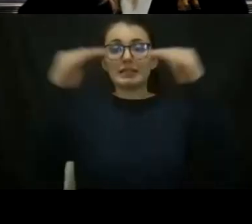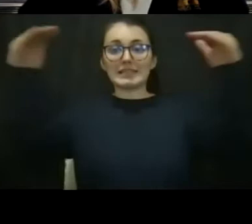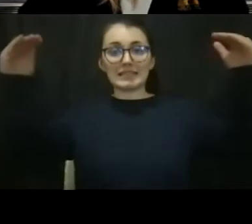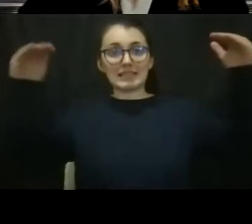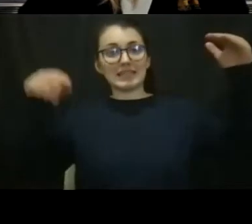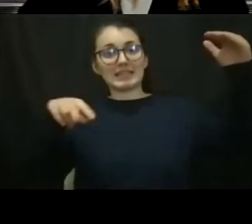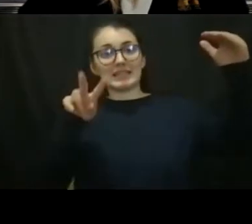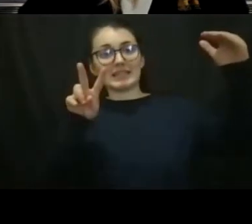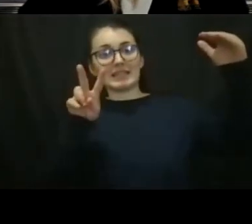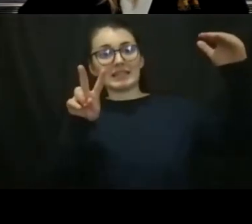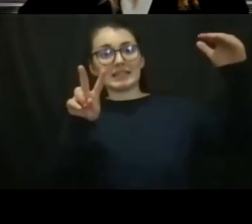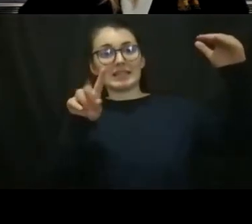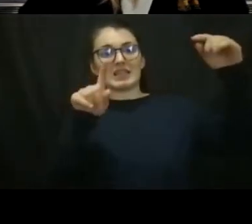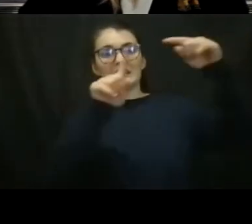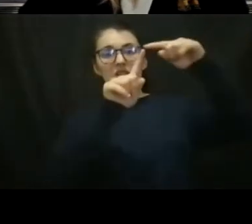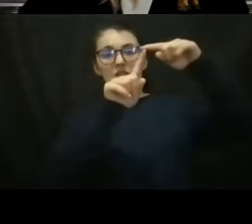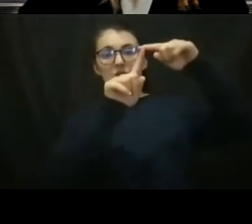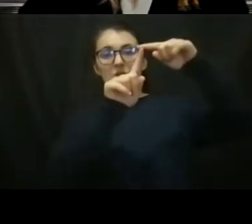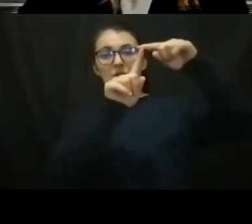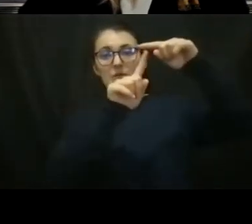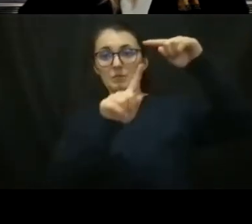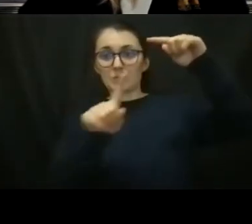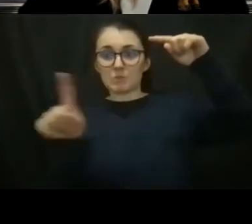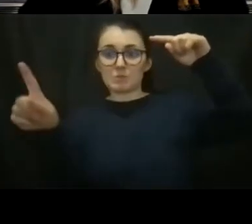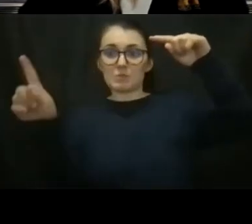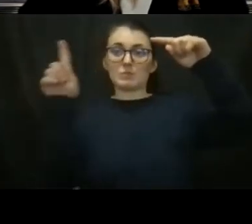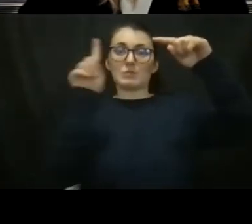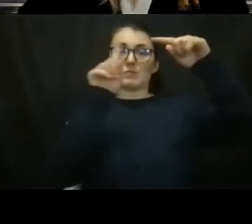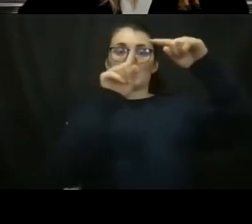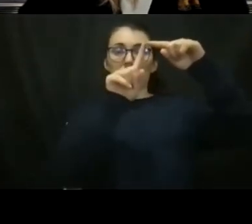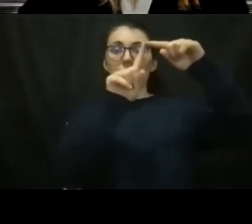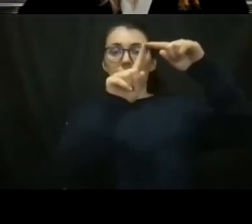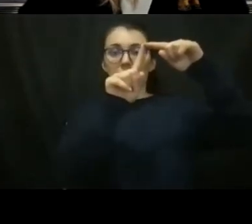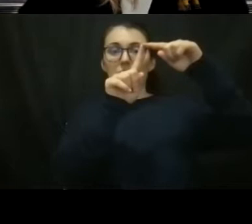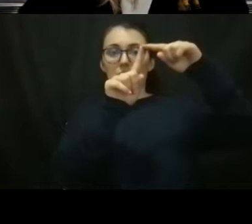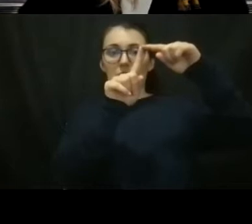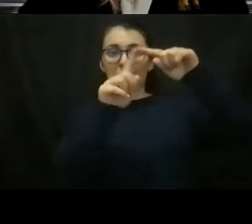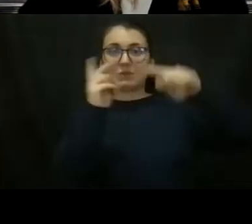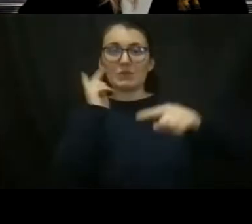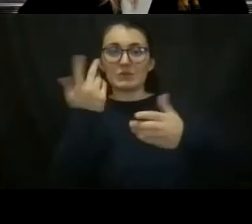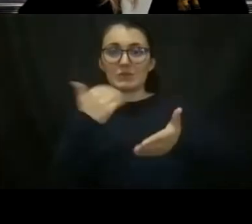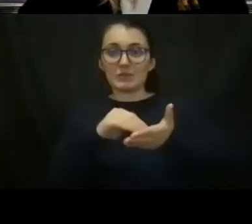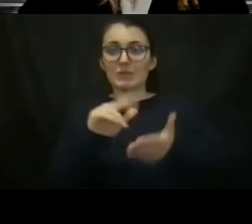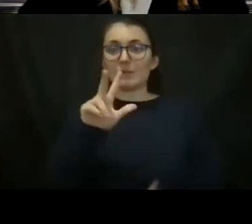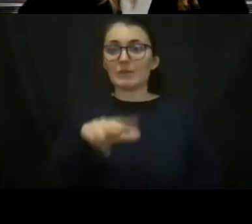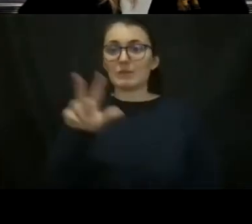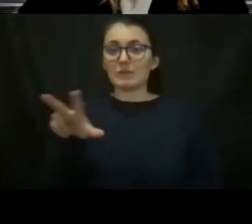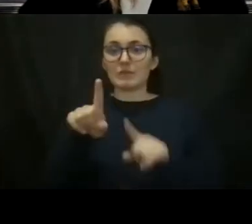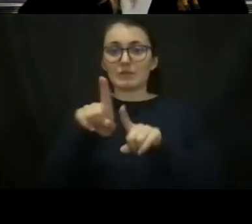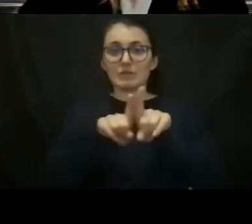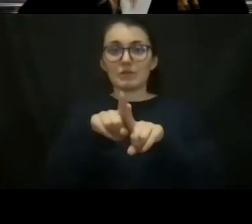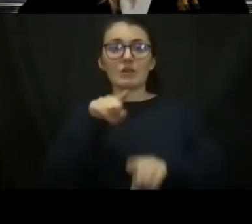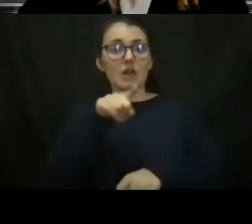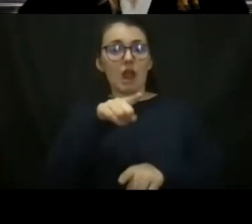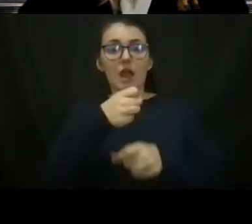is actually right underneath that tower that you see from far away. And here again, you see 33 stars. These ones are made out of